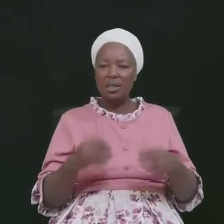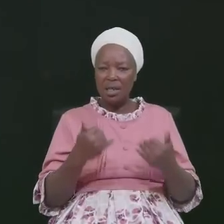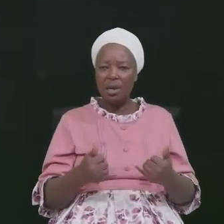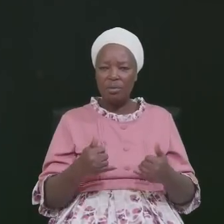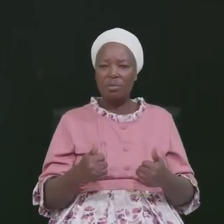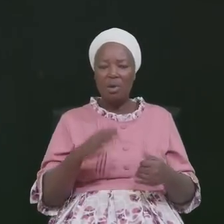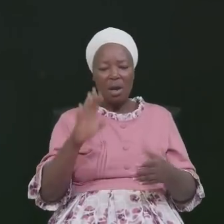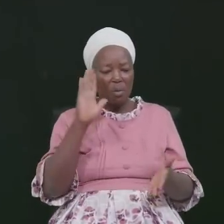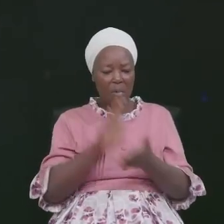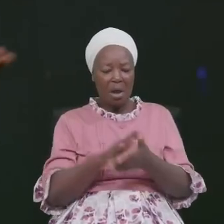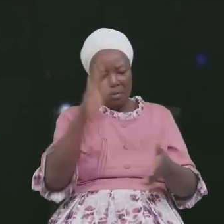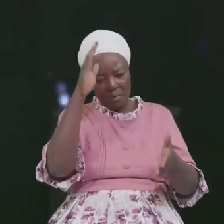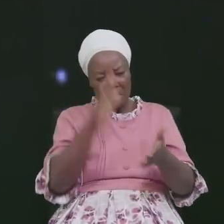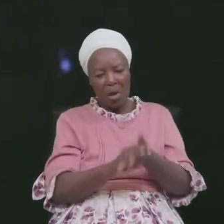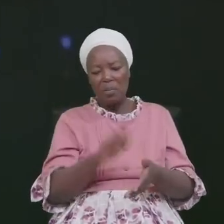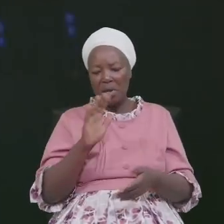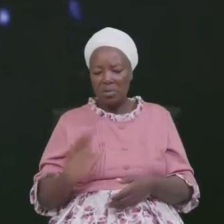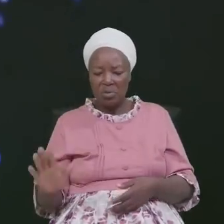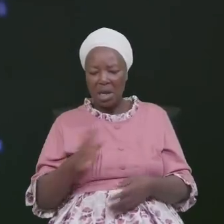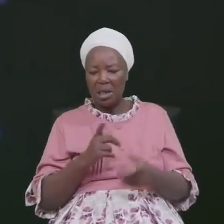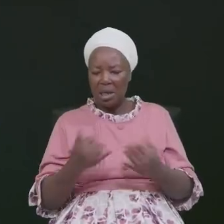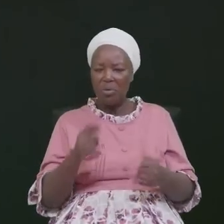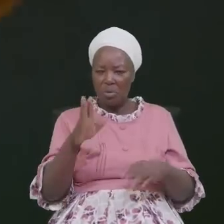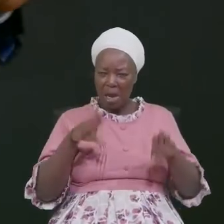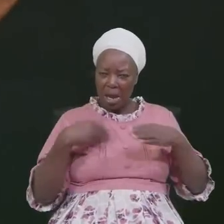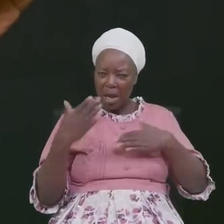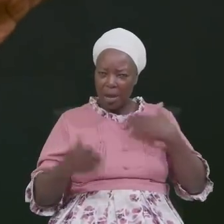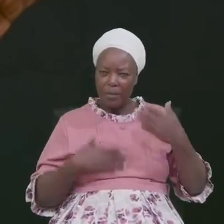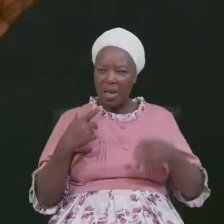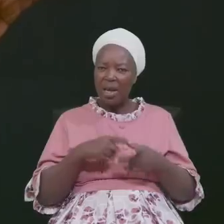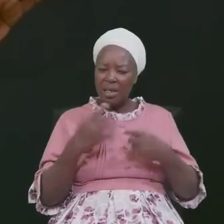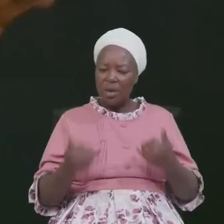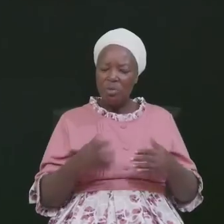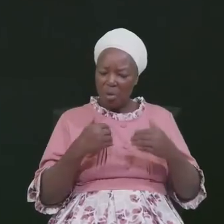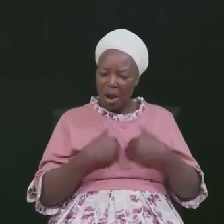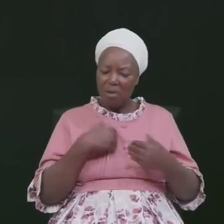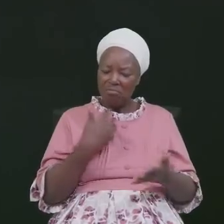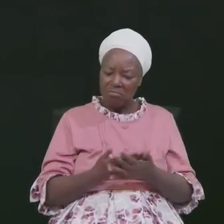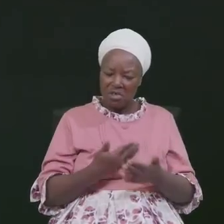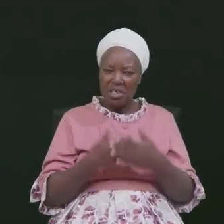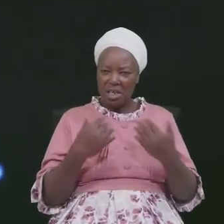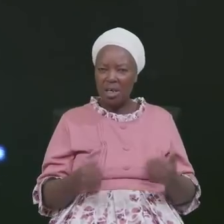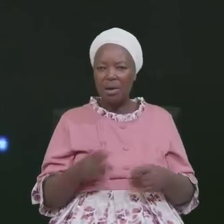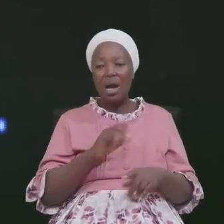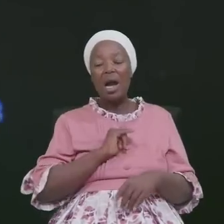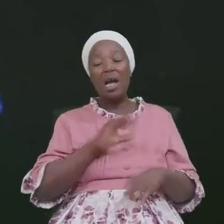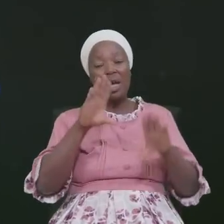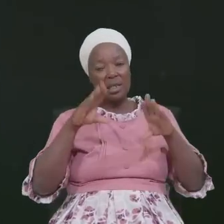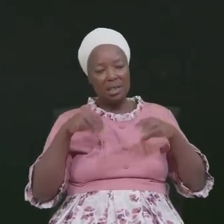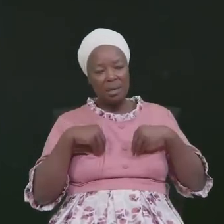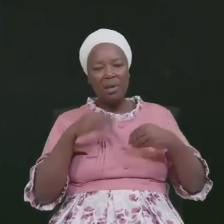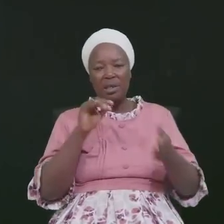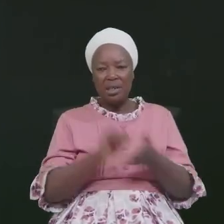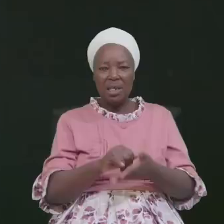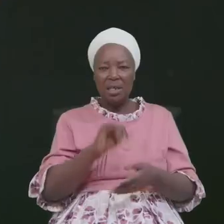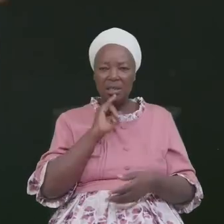husband, children, and we're happy, we're, you know, well catered for, I accept. That is